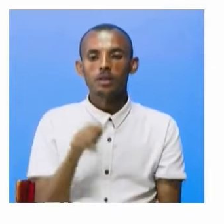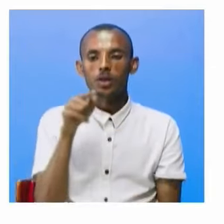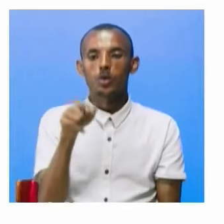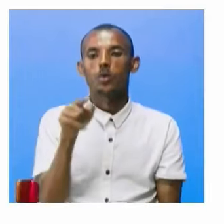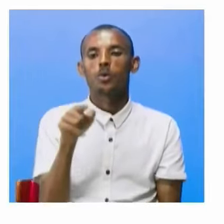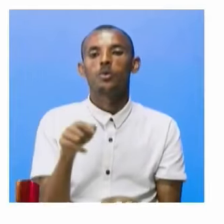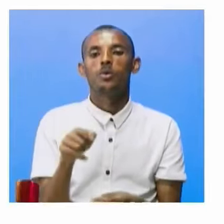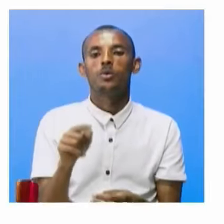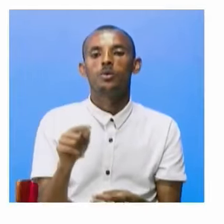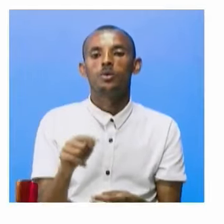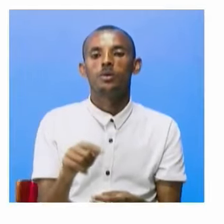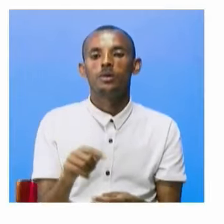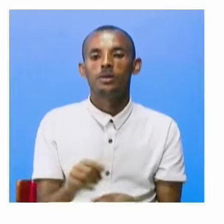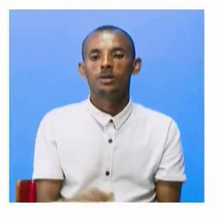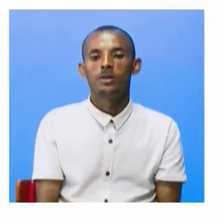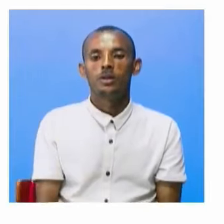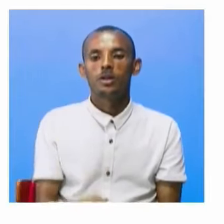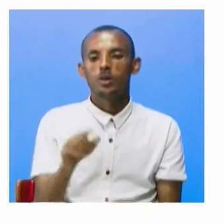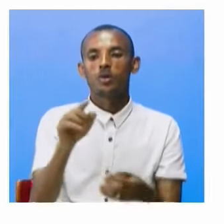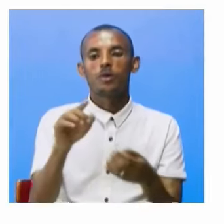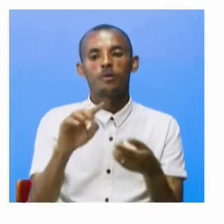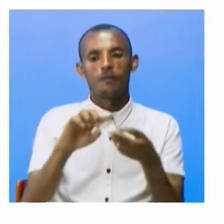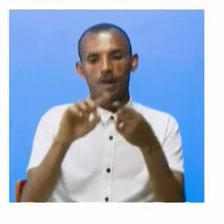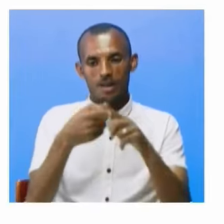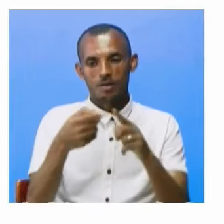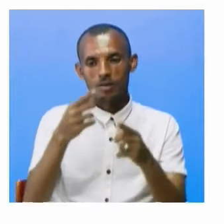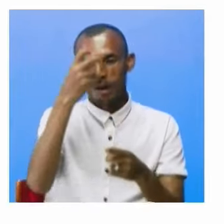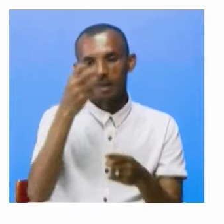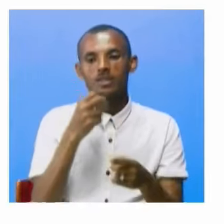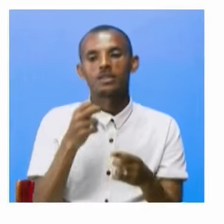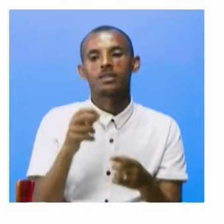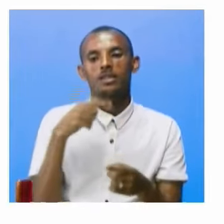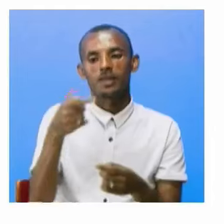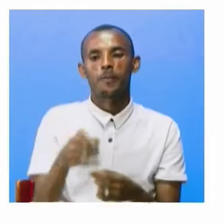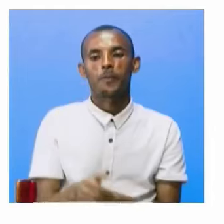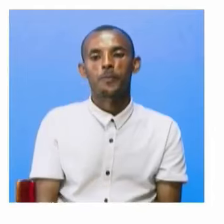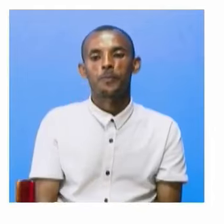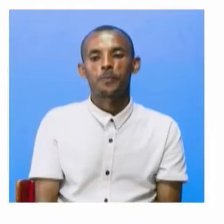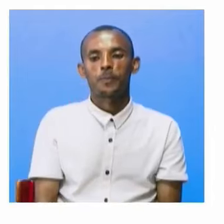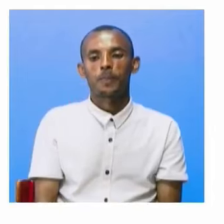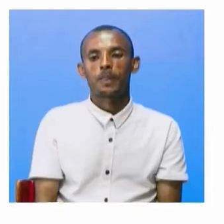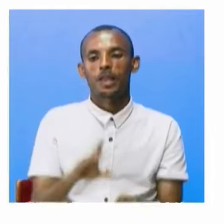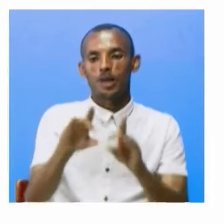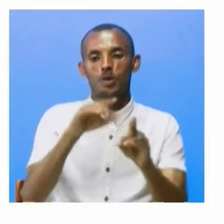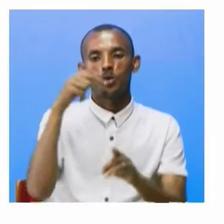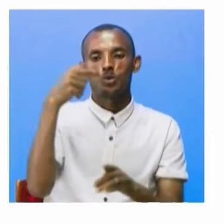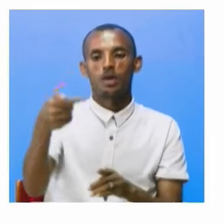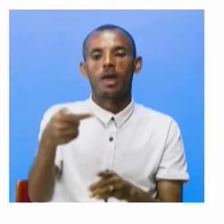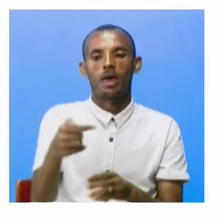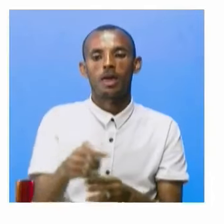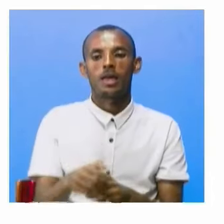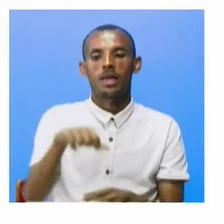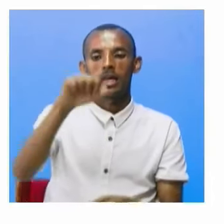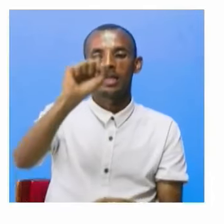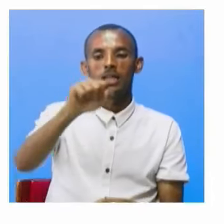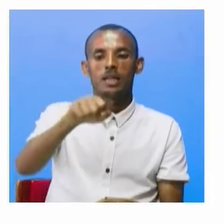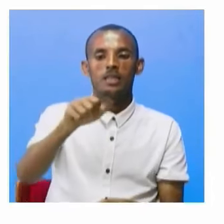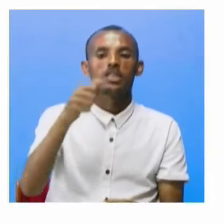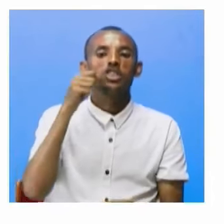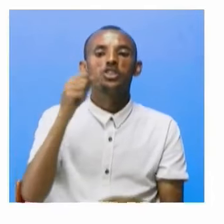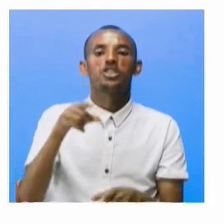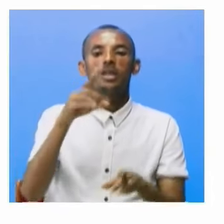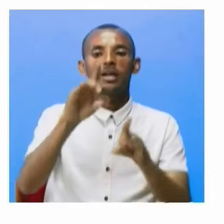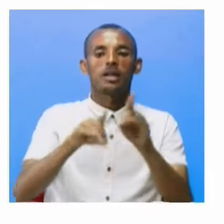your answers to your parents or your friends around. Yes? Do you say, yes, she does?